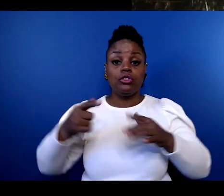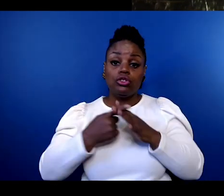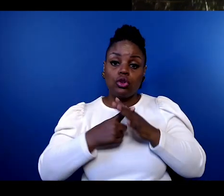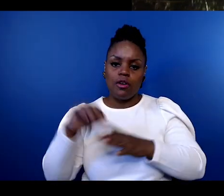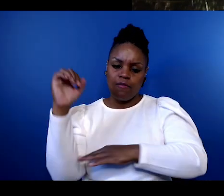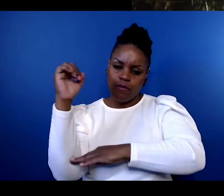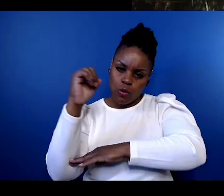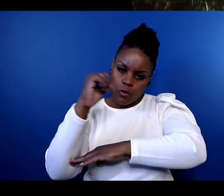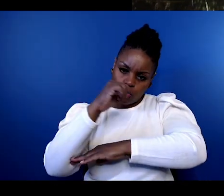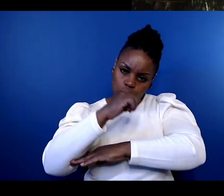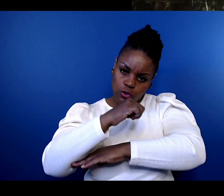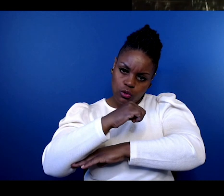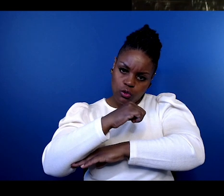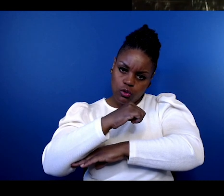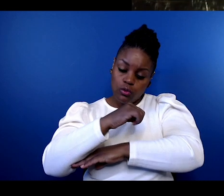lower down a little more,